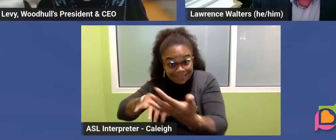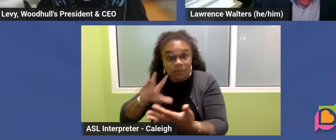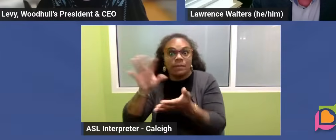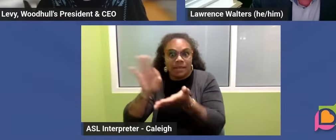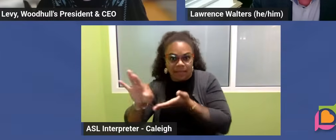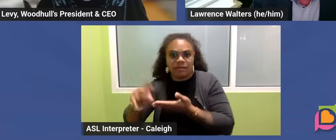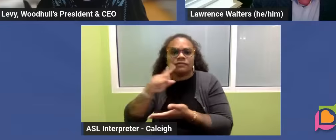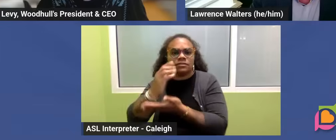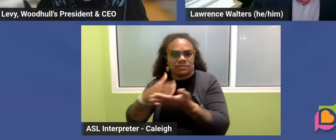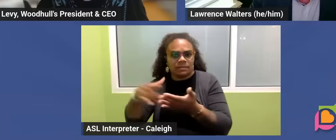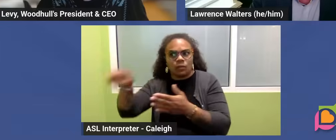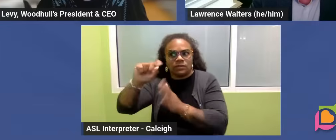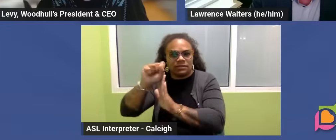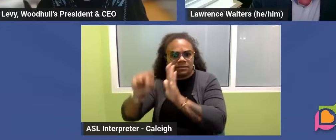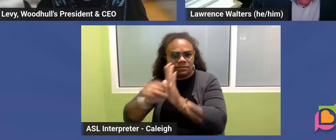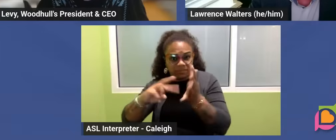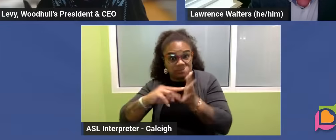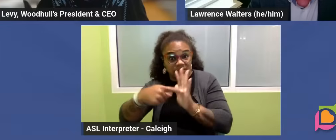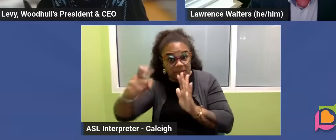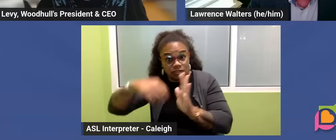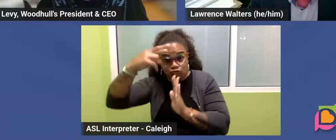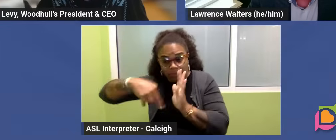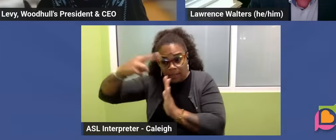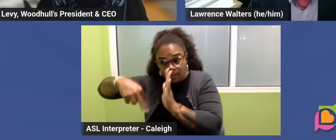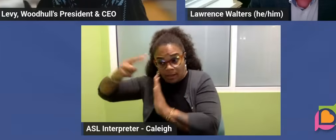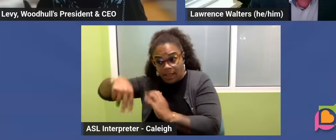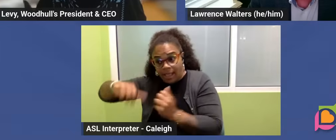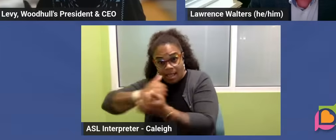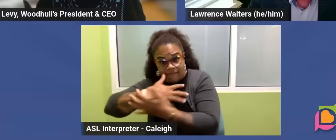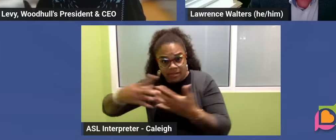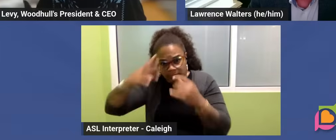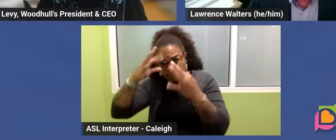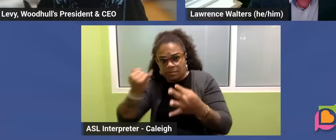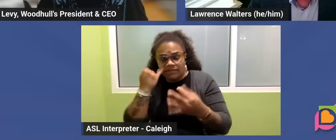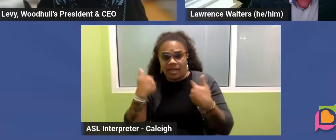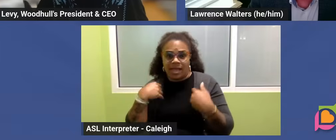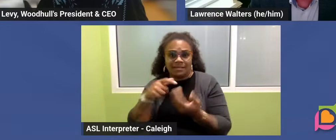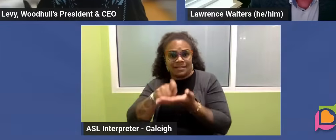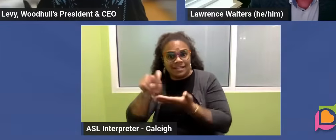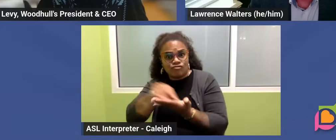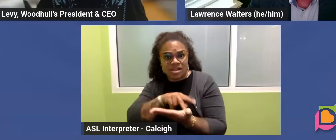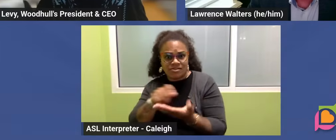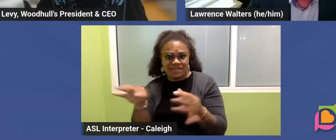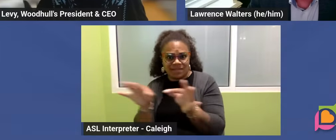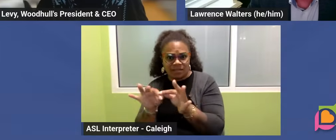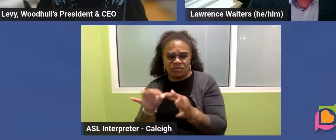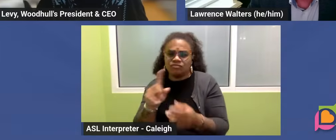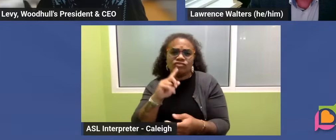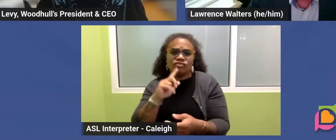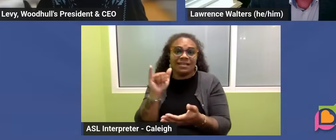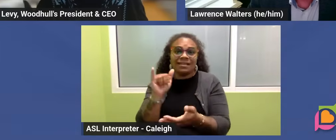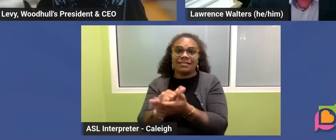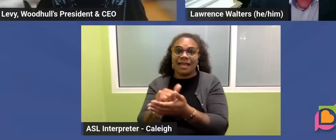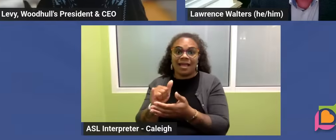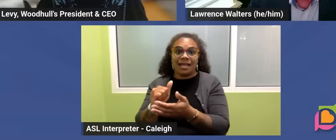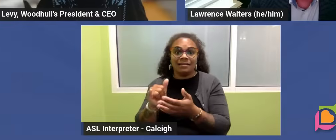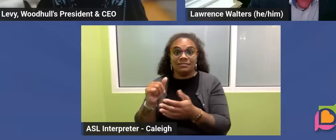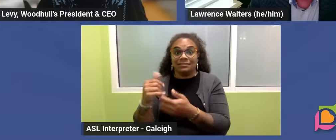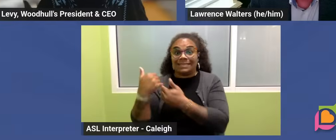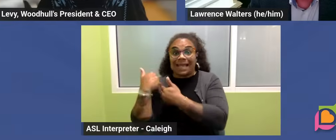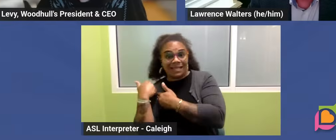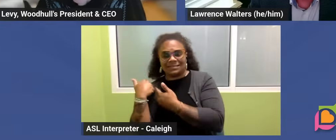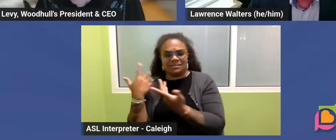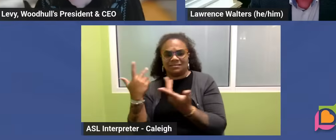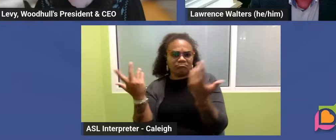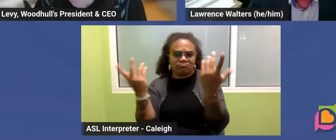the text and determine whether it has literary value. It's a fruitless pursuit and very difficult. And